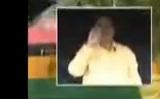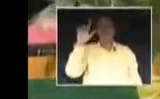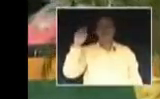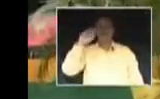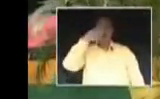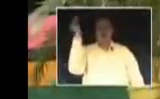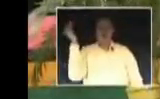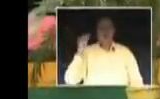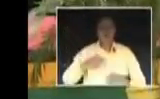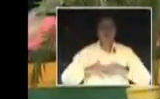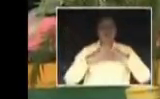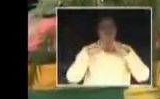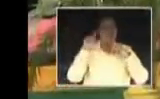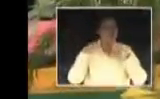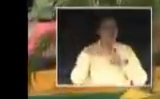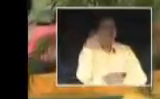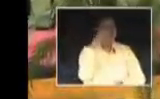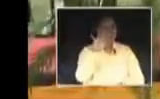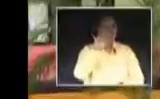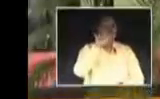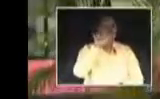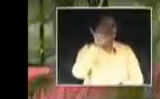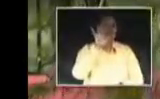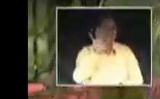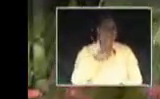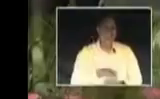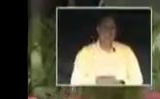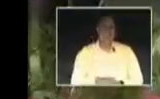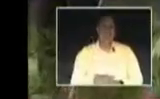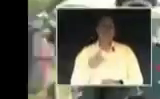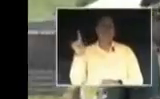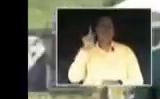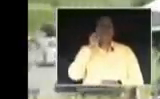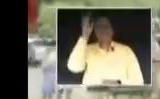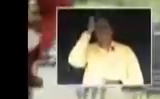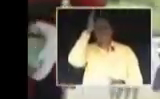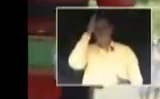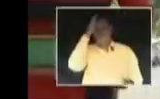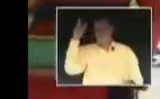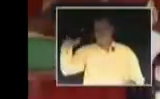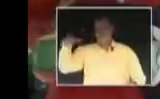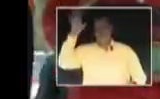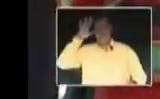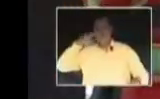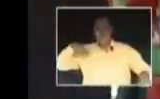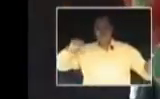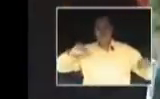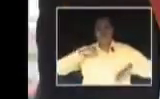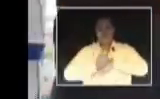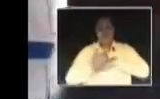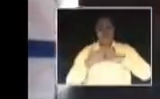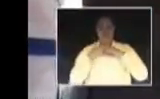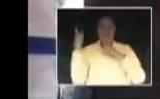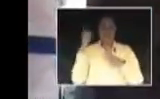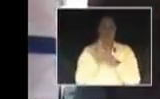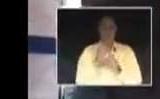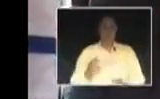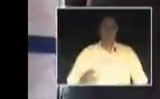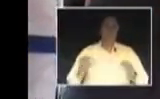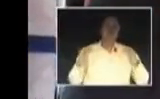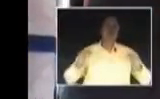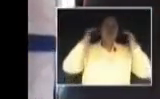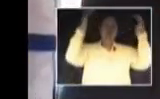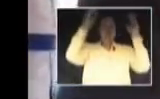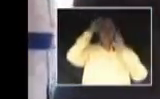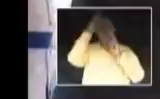founded in 1929, Stacey, by his late father, Dudley Macmillan. He received the highest honor